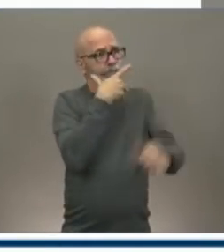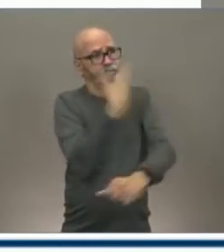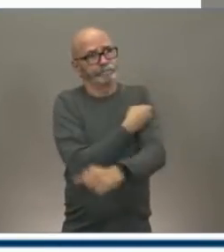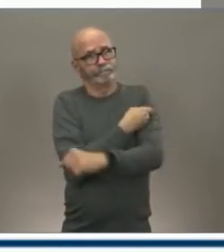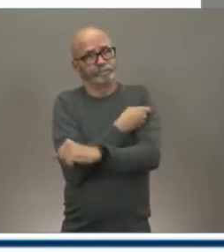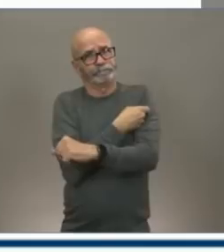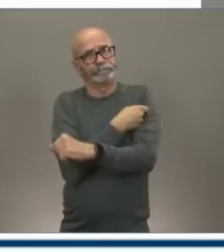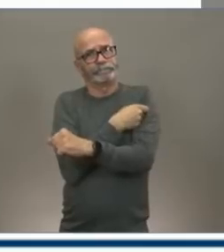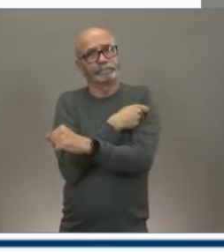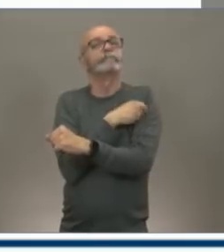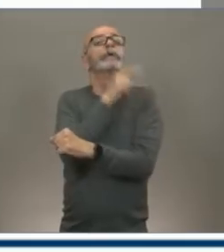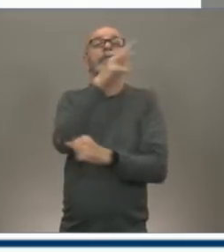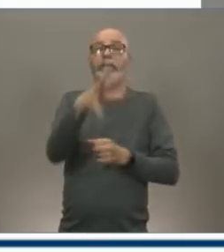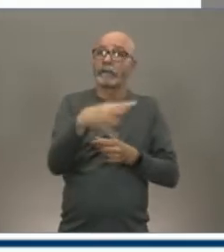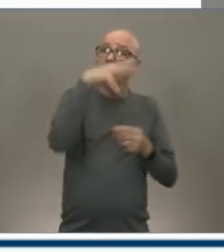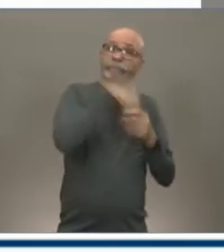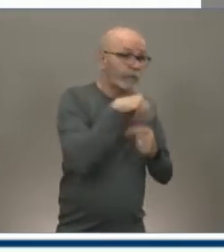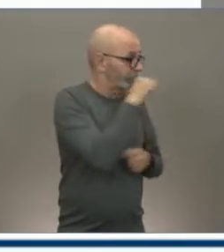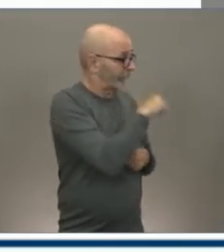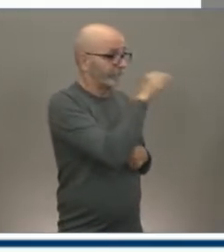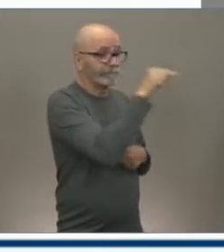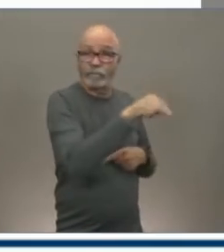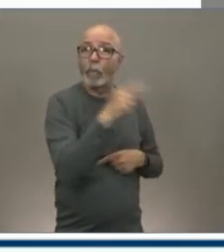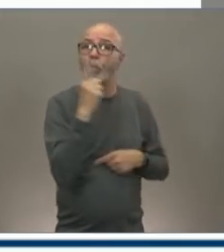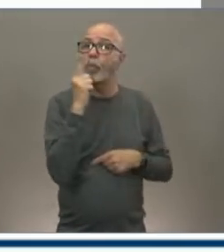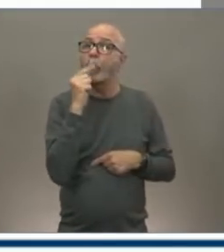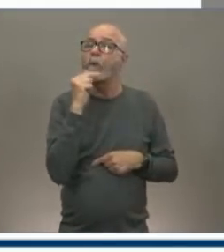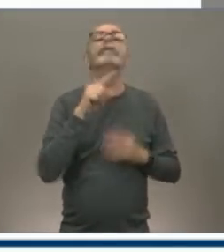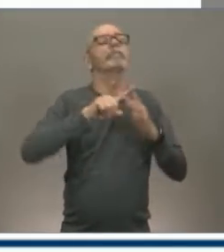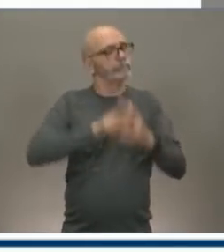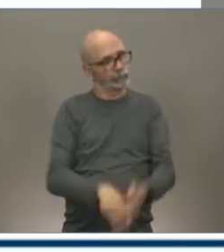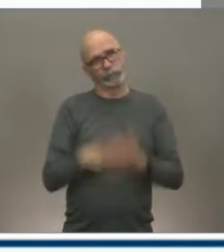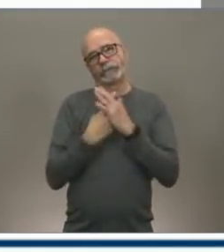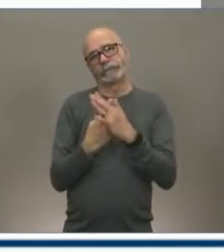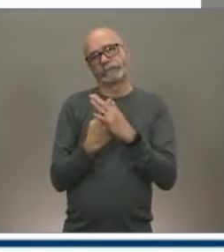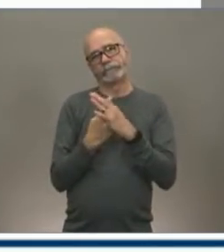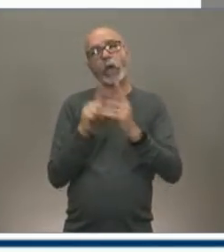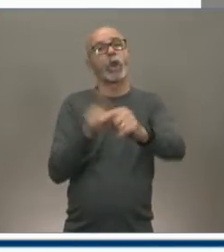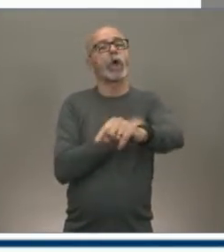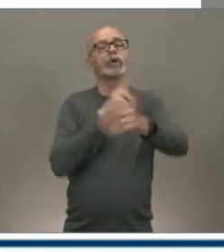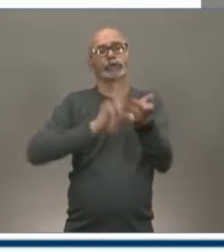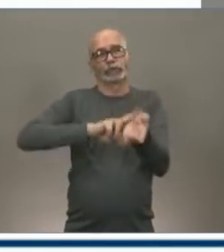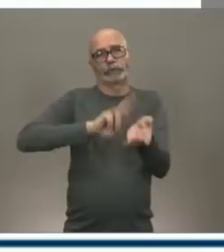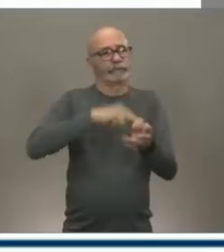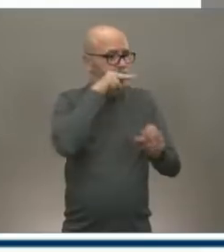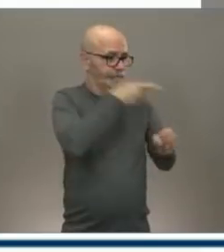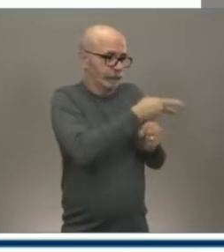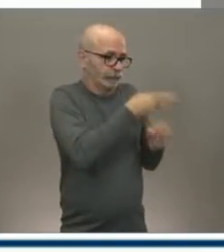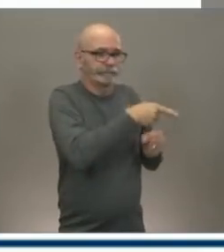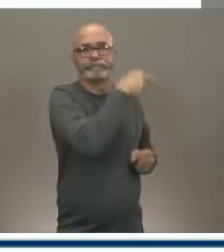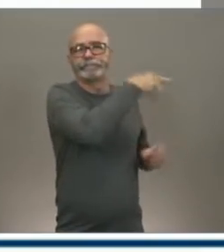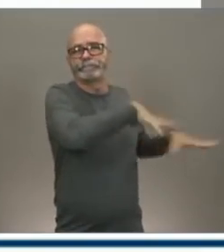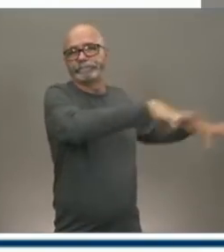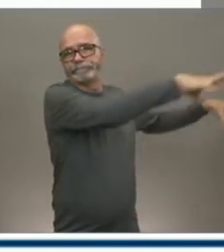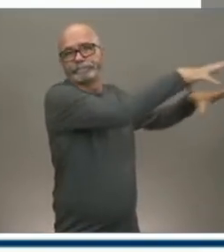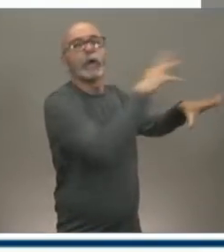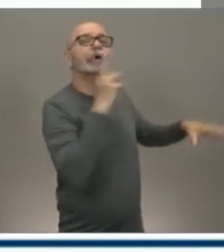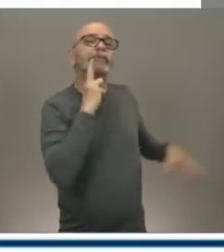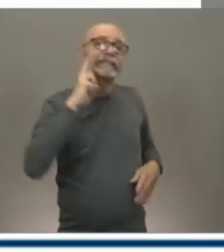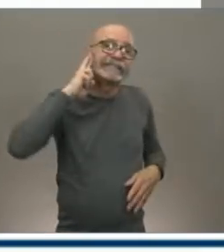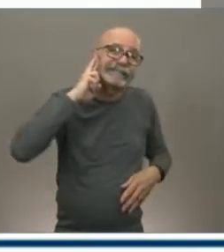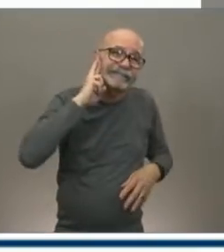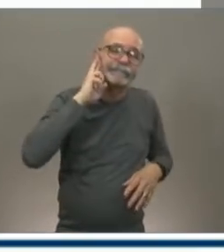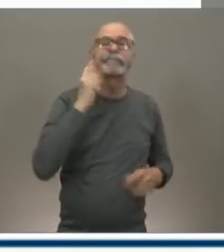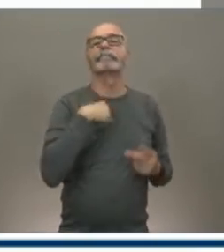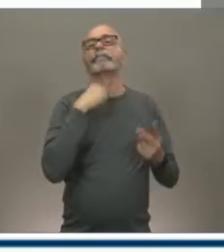COVID response and COVID treatment, we will start to immunize long-term care residents as soon as the storage and handling requirements of